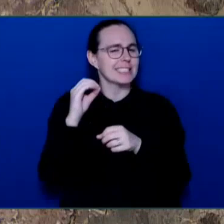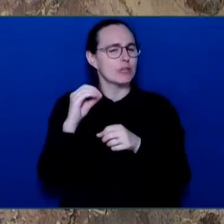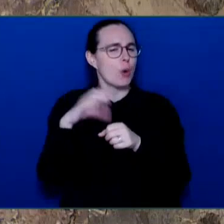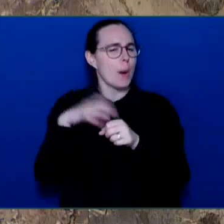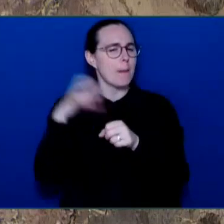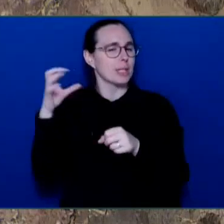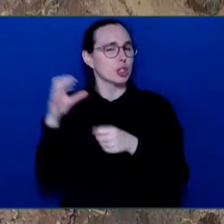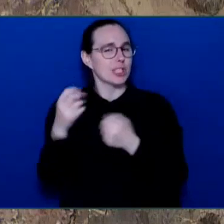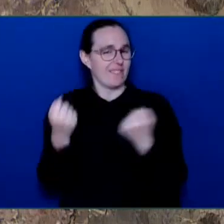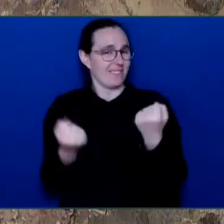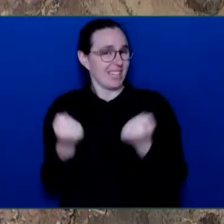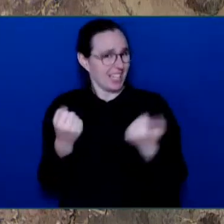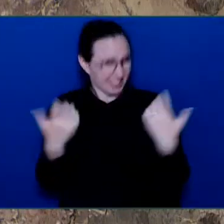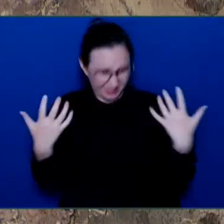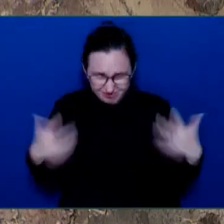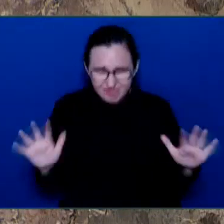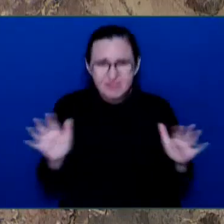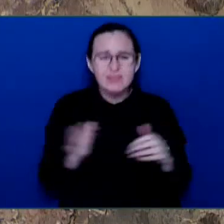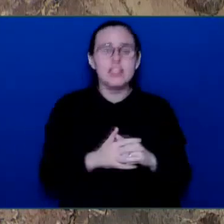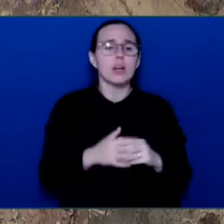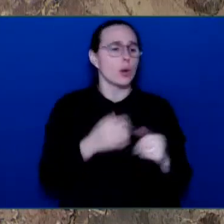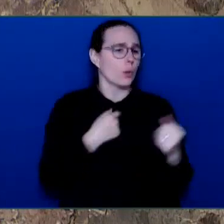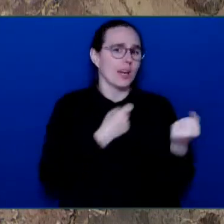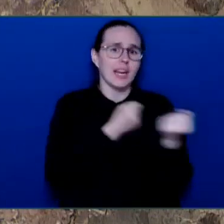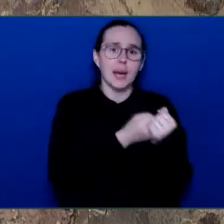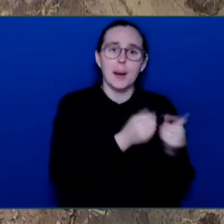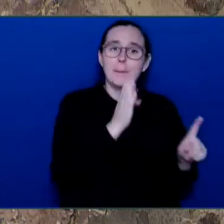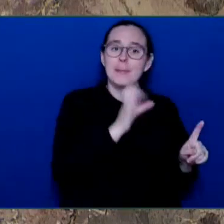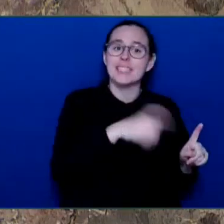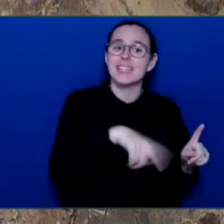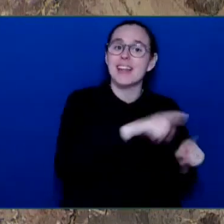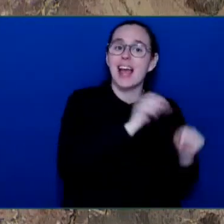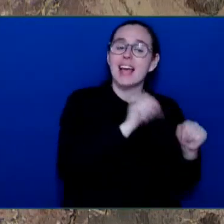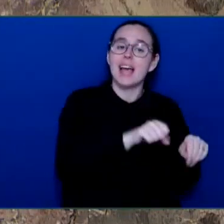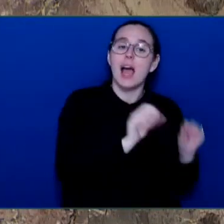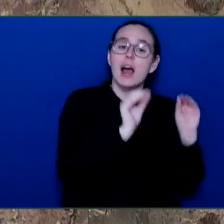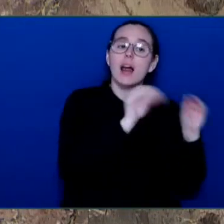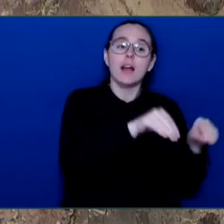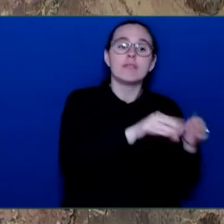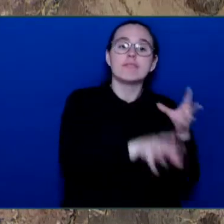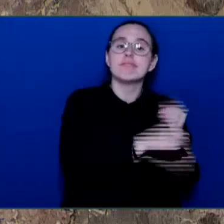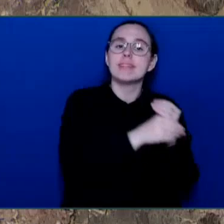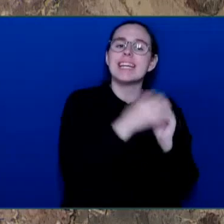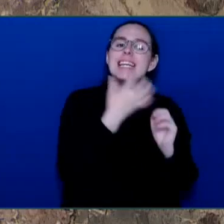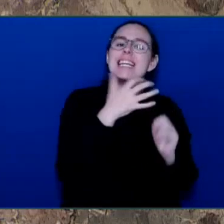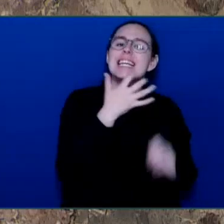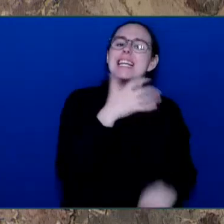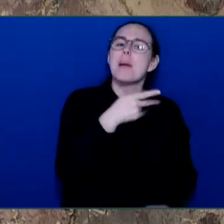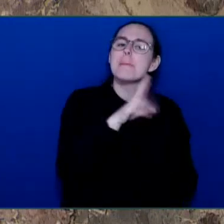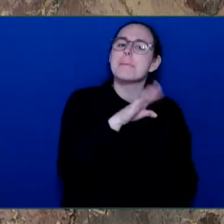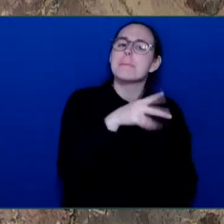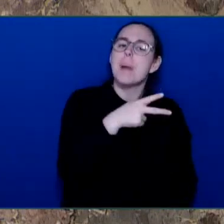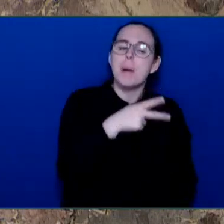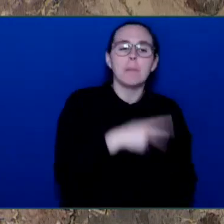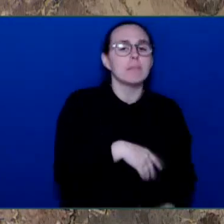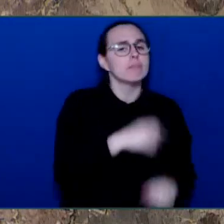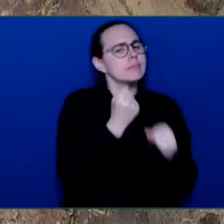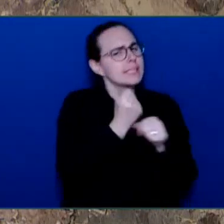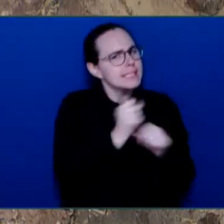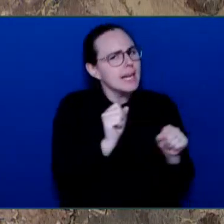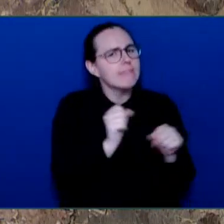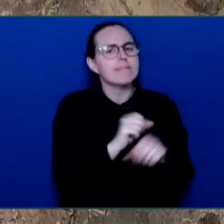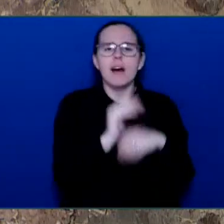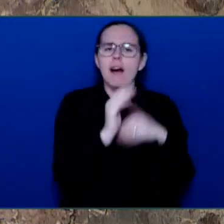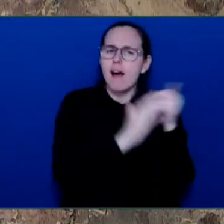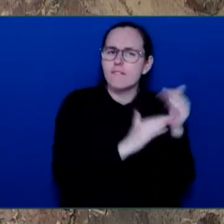they will both save money and be more comfortable. We are ahead of our methane emission reduction targets. The only target